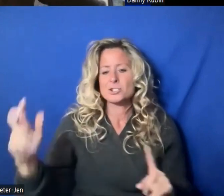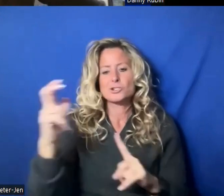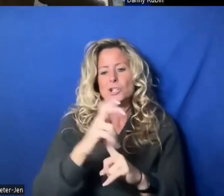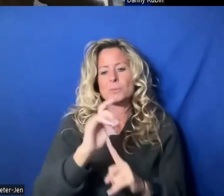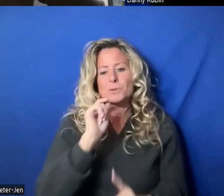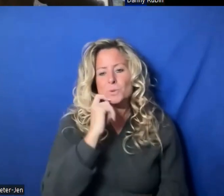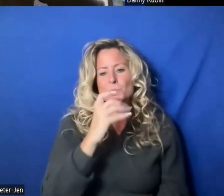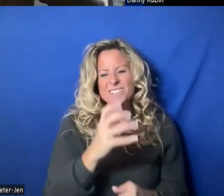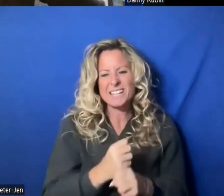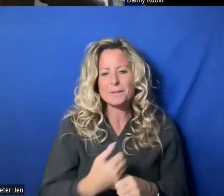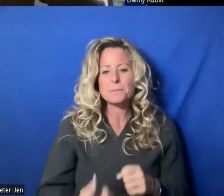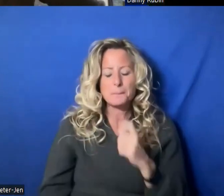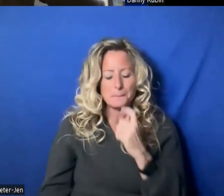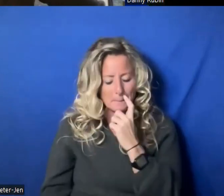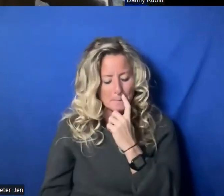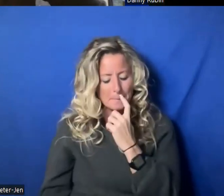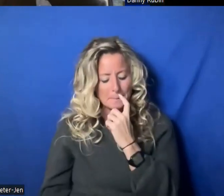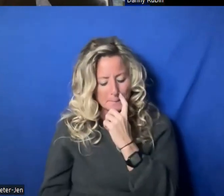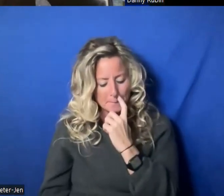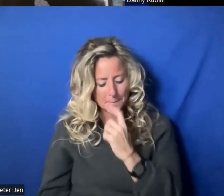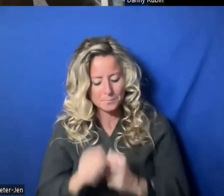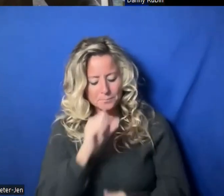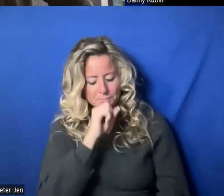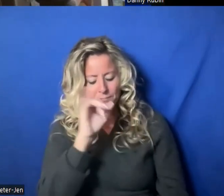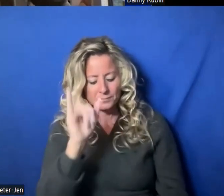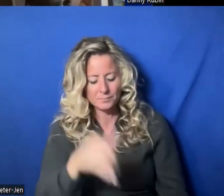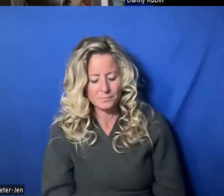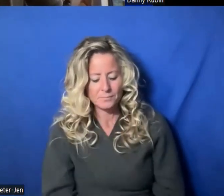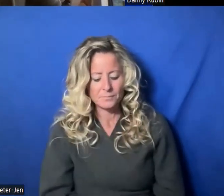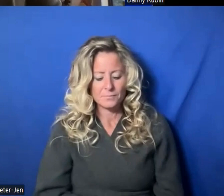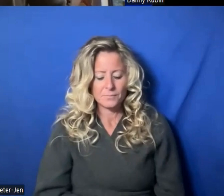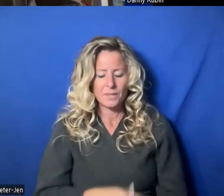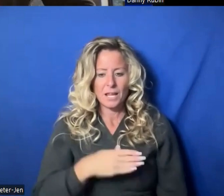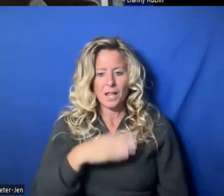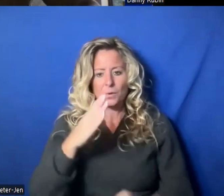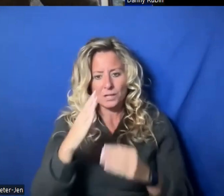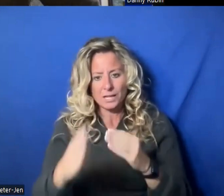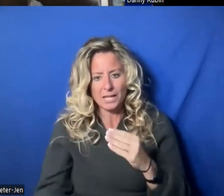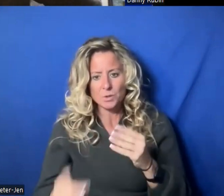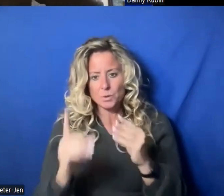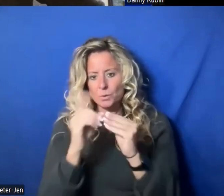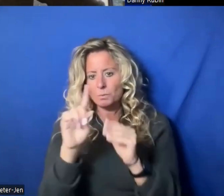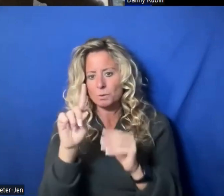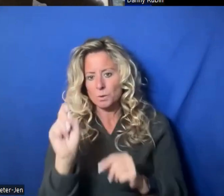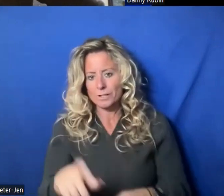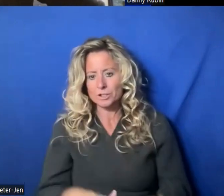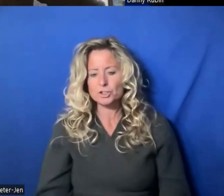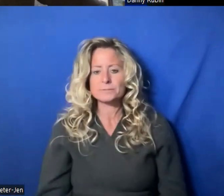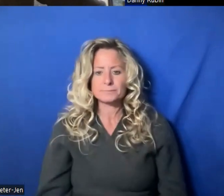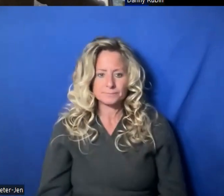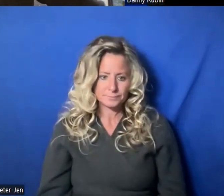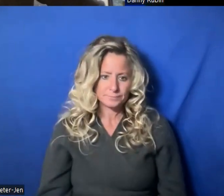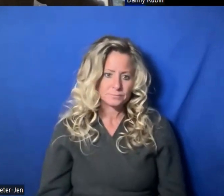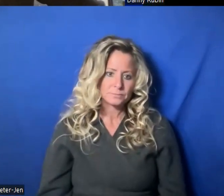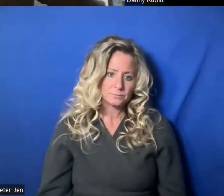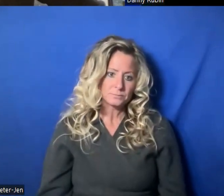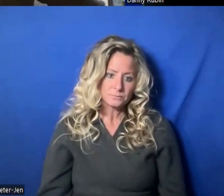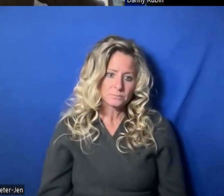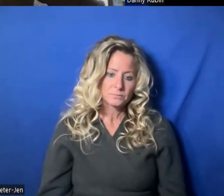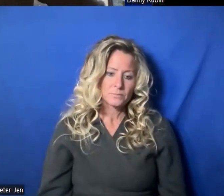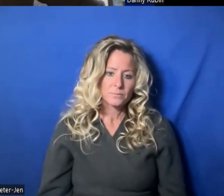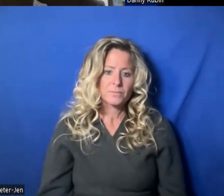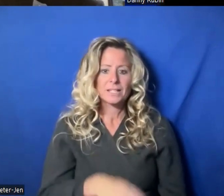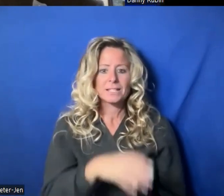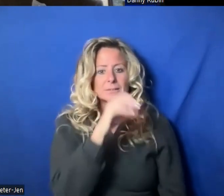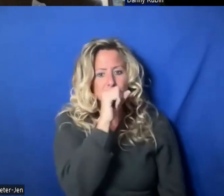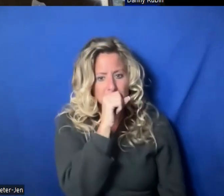get. Love that. I'll end with one more question, which it's anonymous, but if